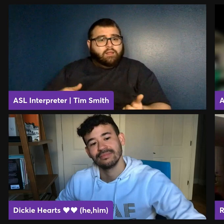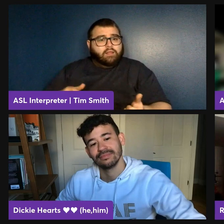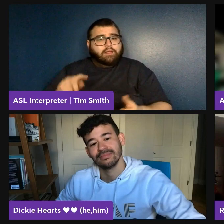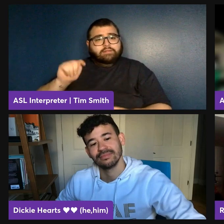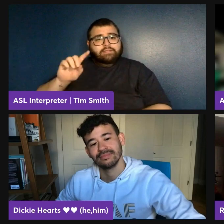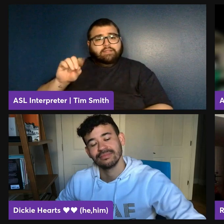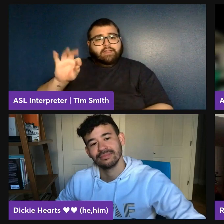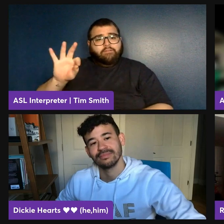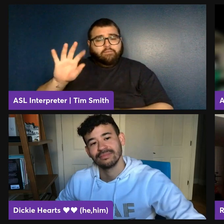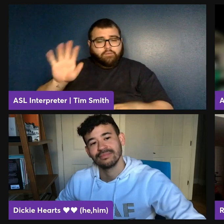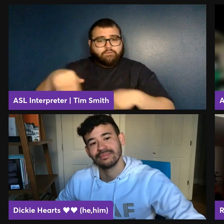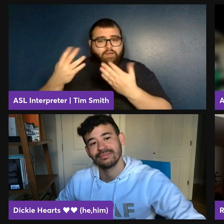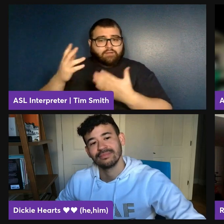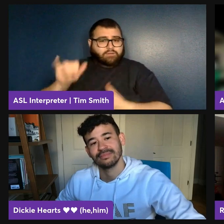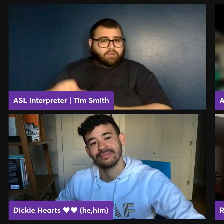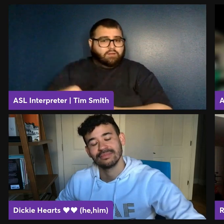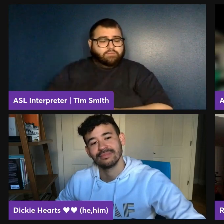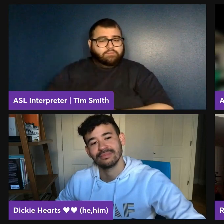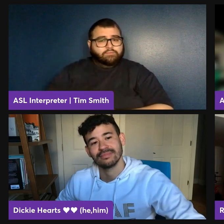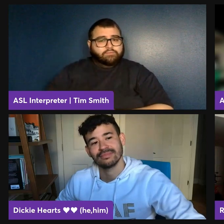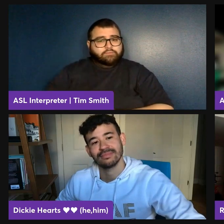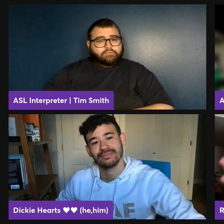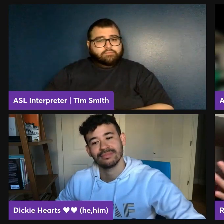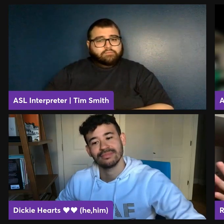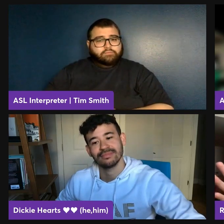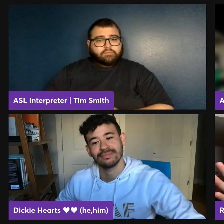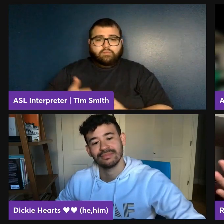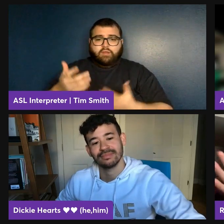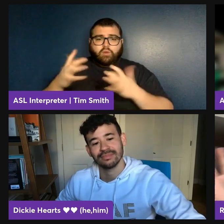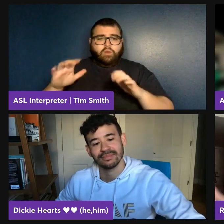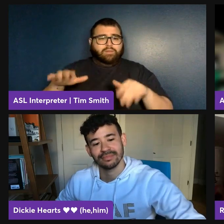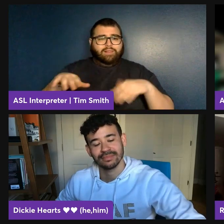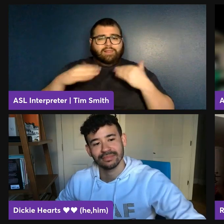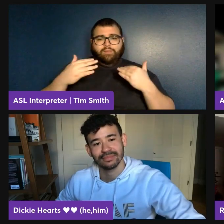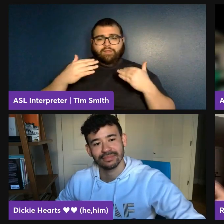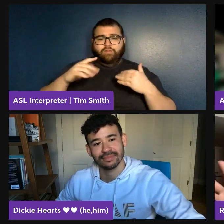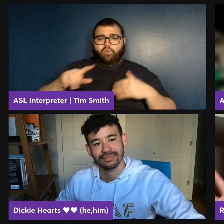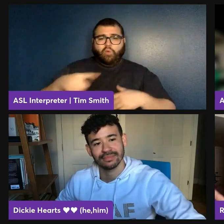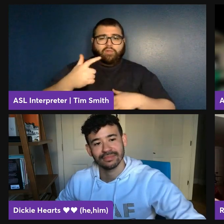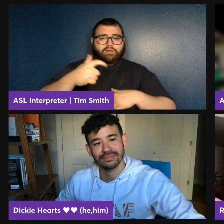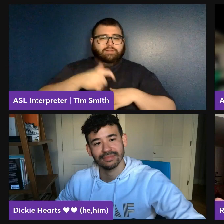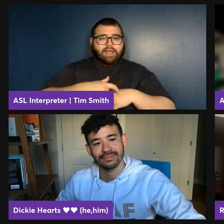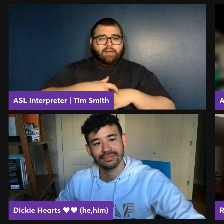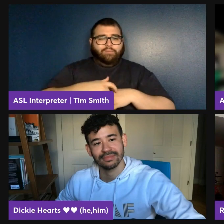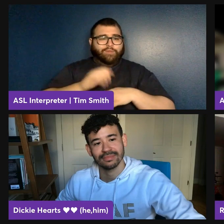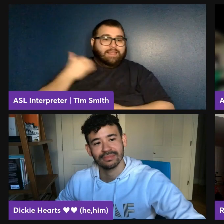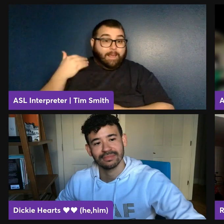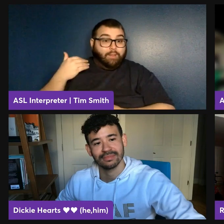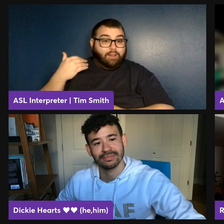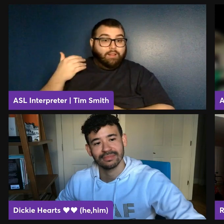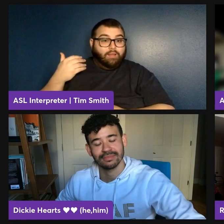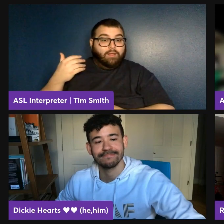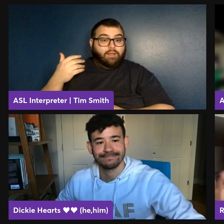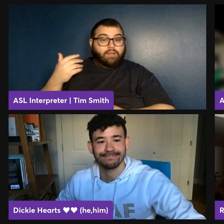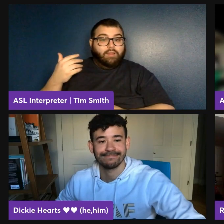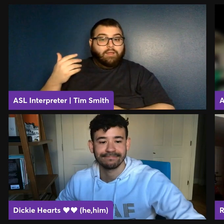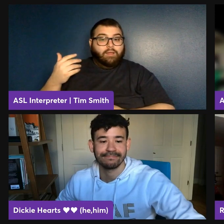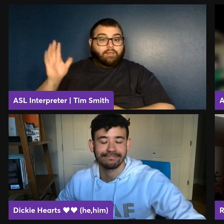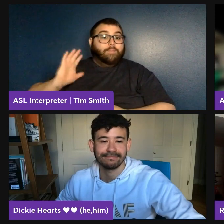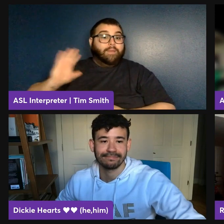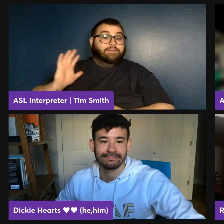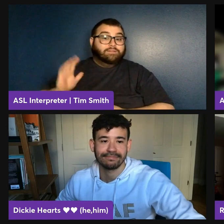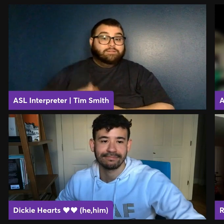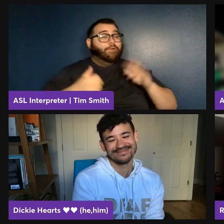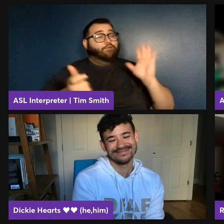I don't really want to be limited to the times when they're offering orchestra seating or mobility seating. I need to renew